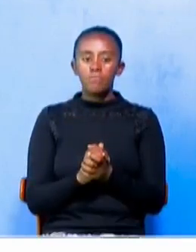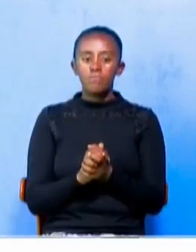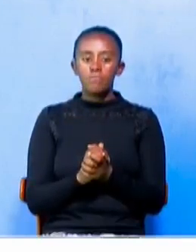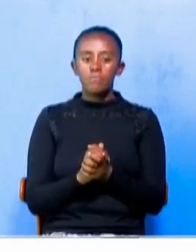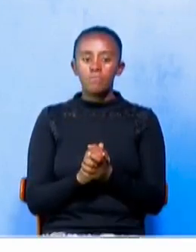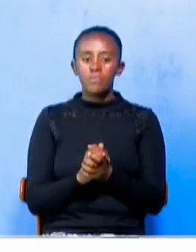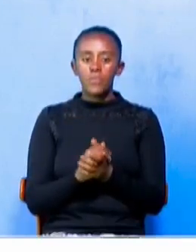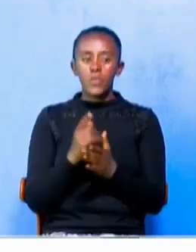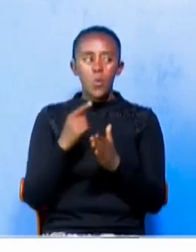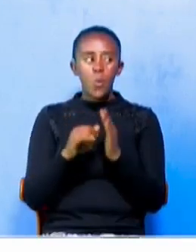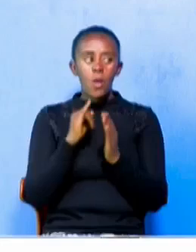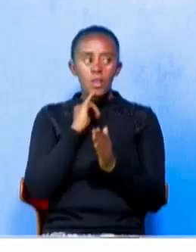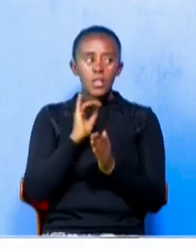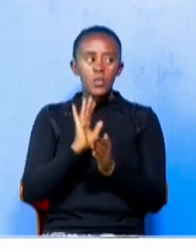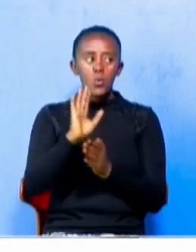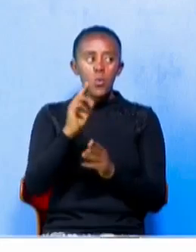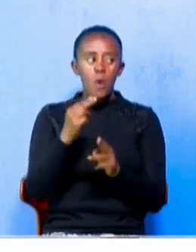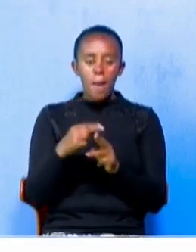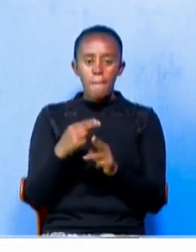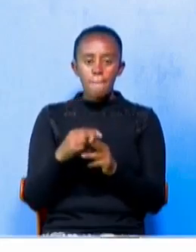What is your name?